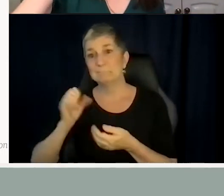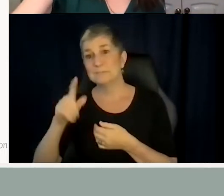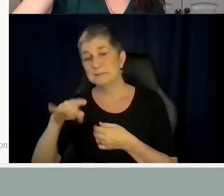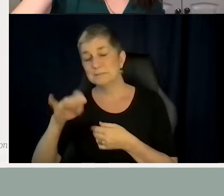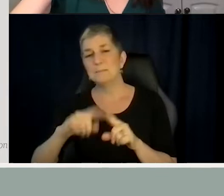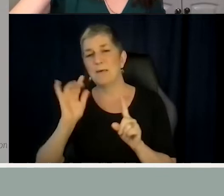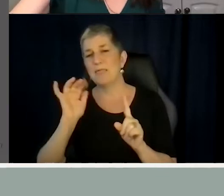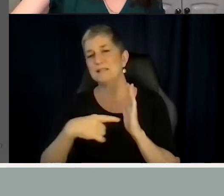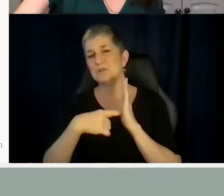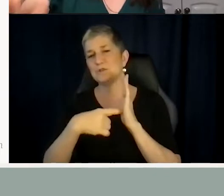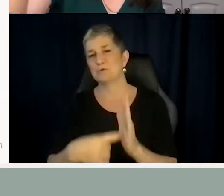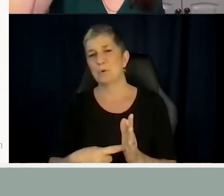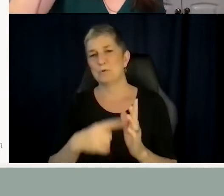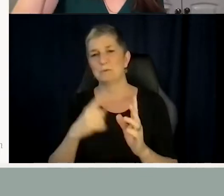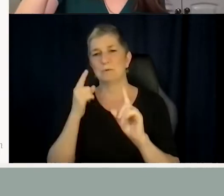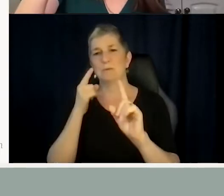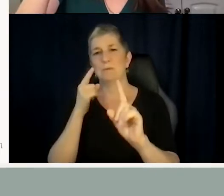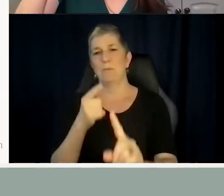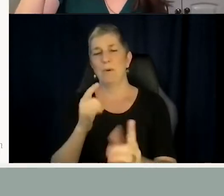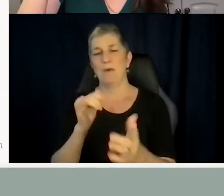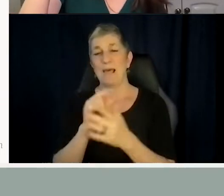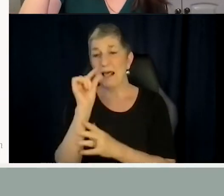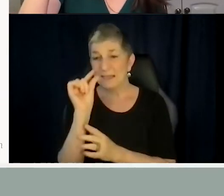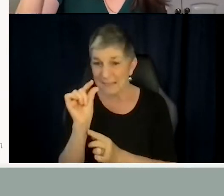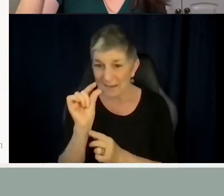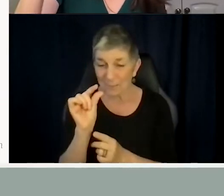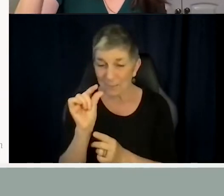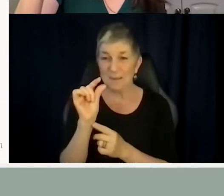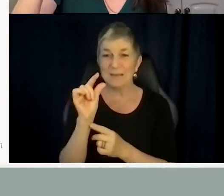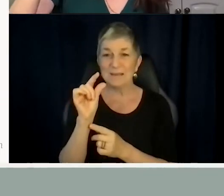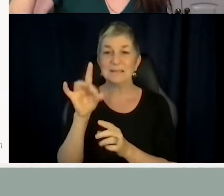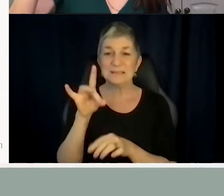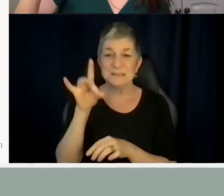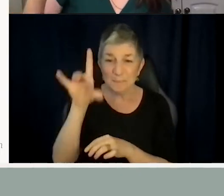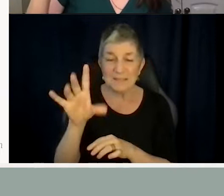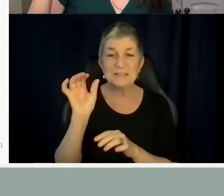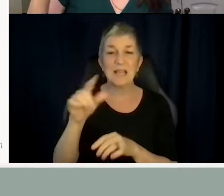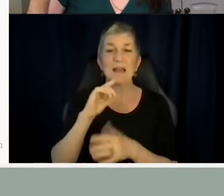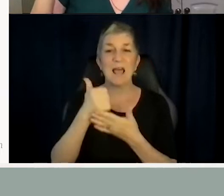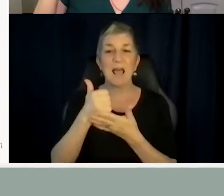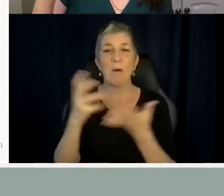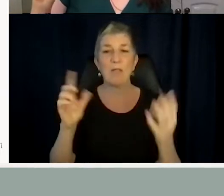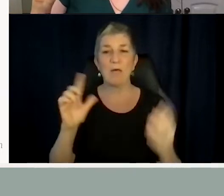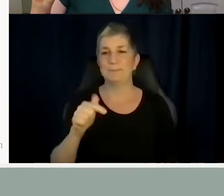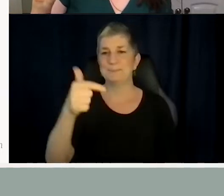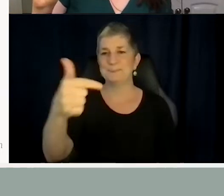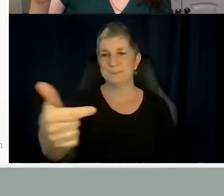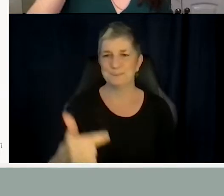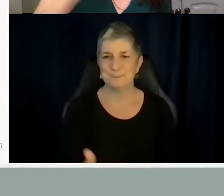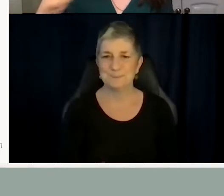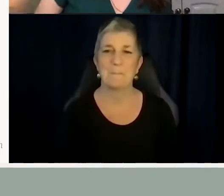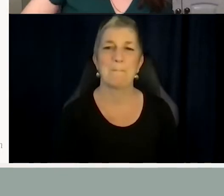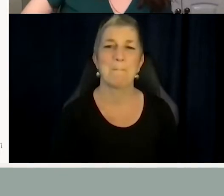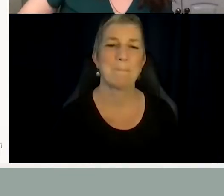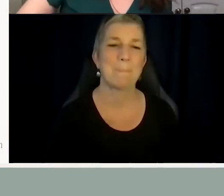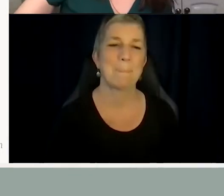this just shows you the point that a little bit, just a pinch, can go a long way. So small amounts